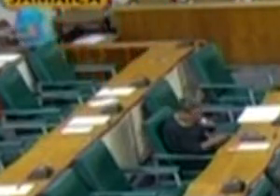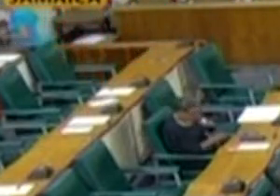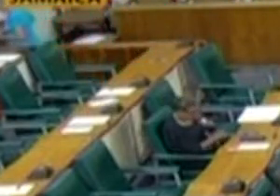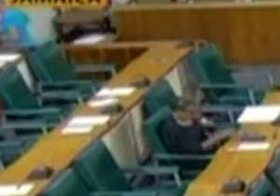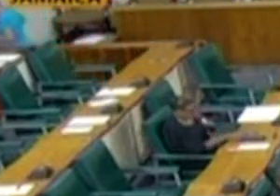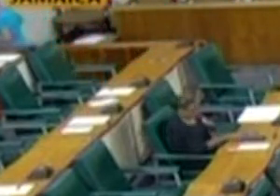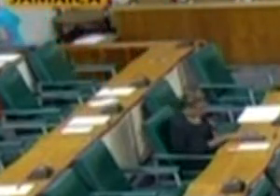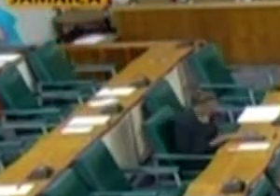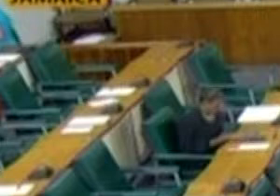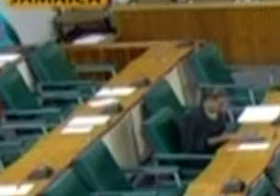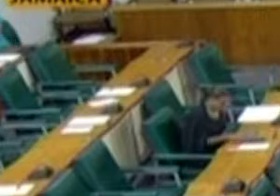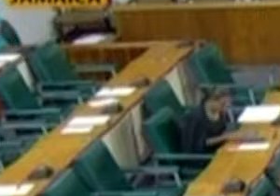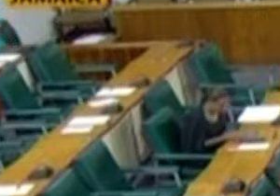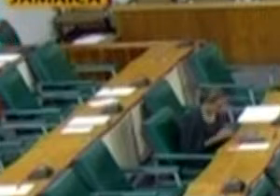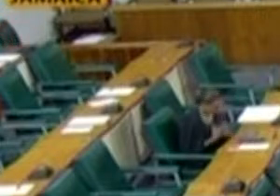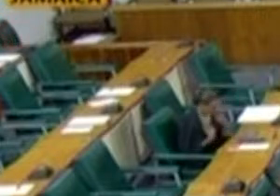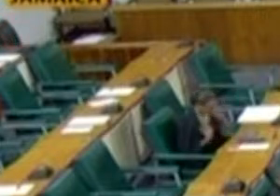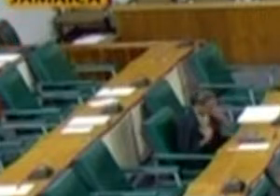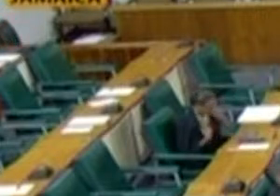have a question or something? Yes.